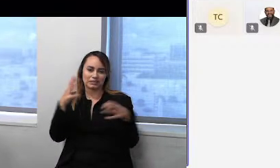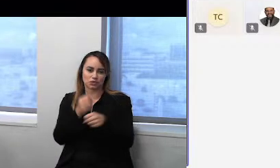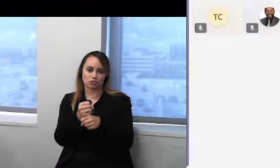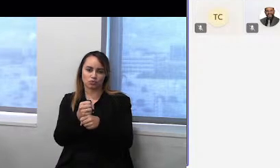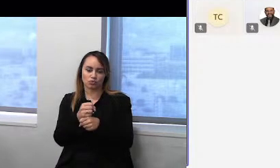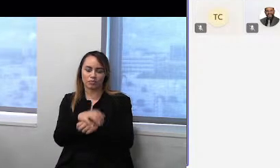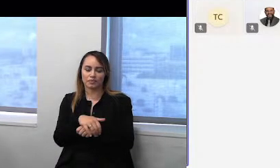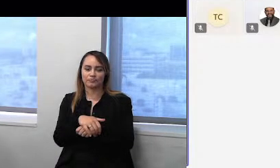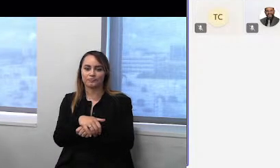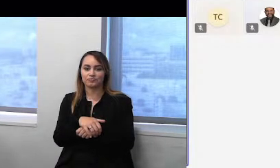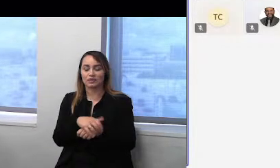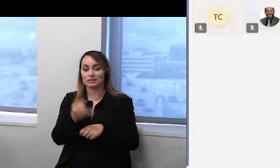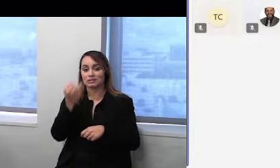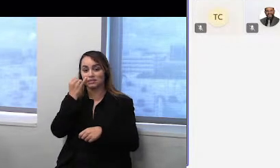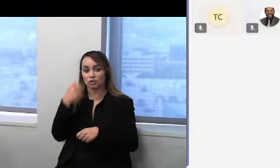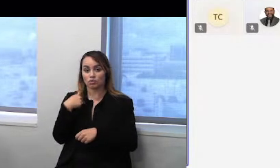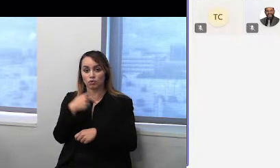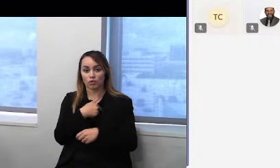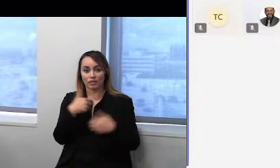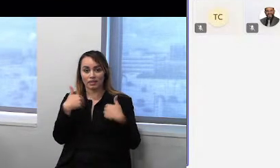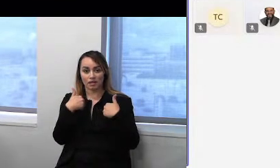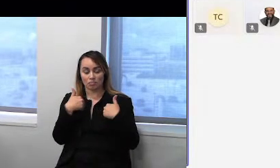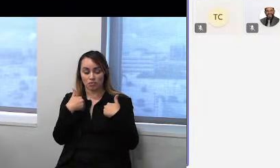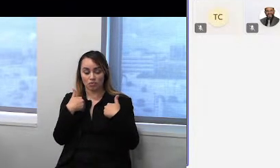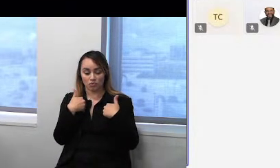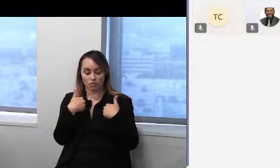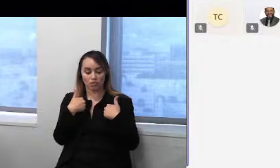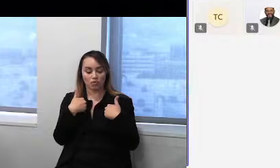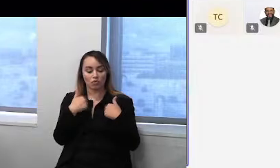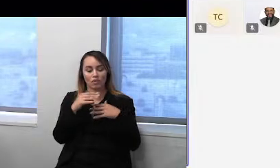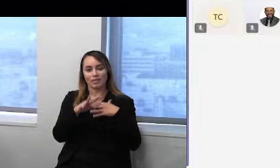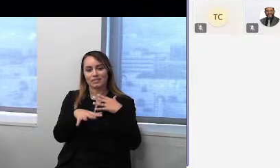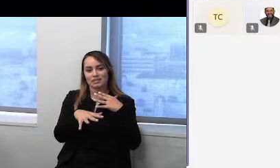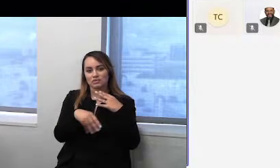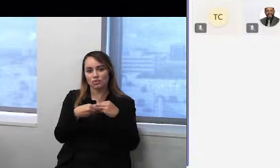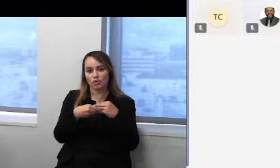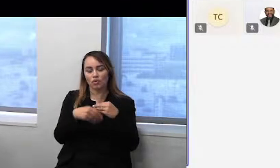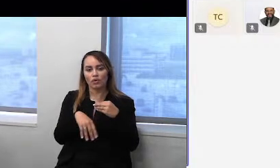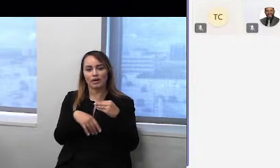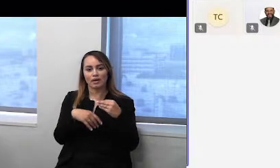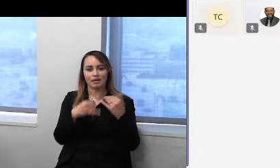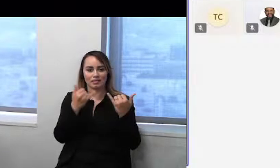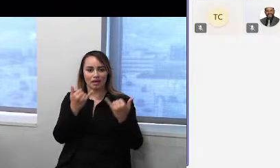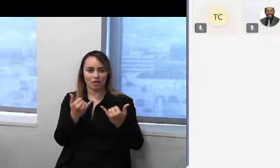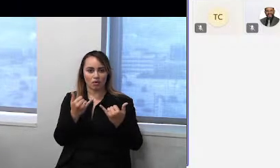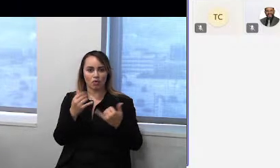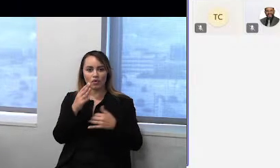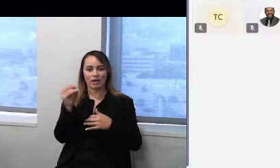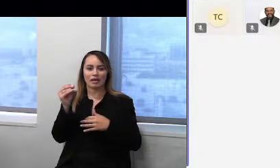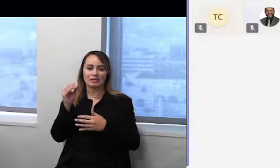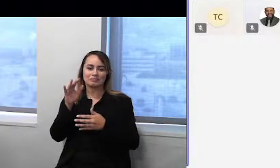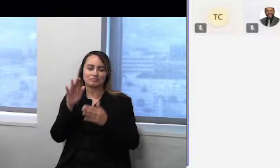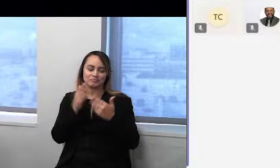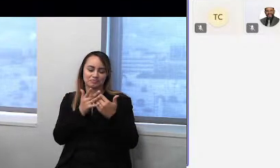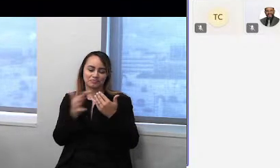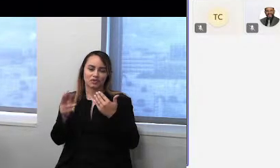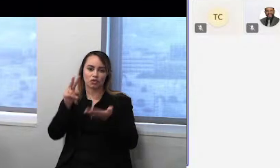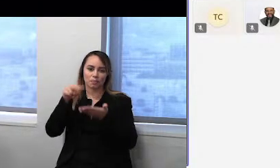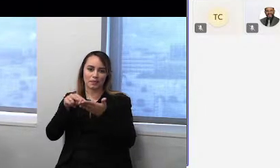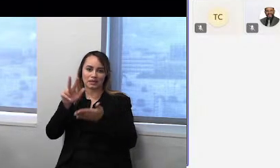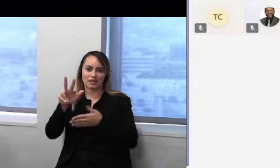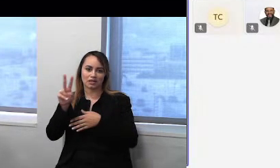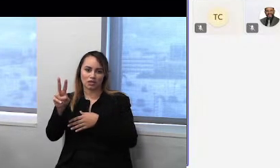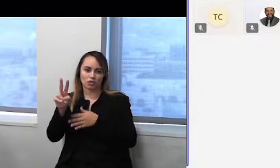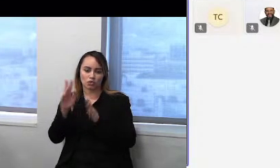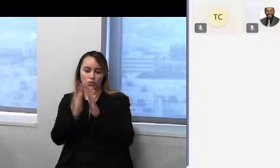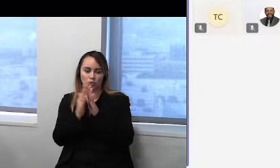that are known between now and 2032. Mm-hmm. So we're using that as I'll call it a point in time. Then we do the